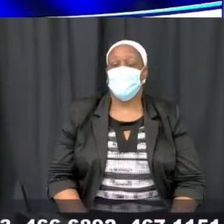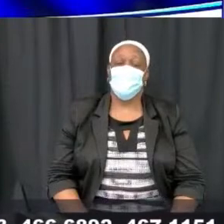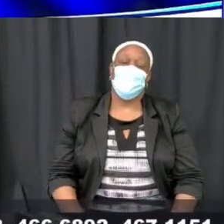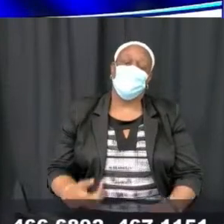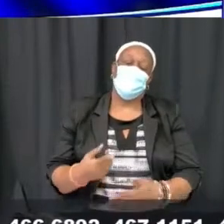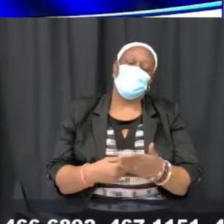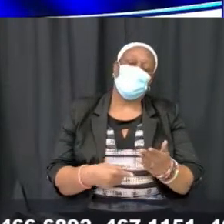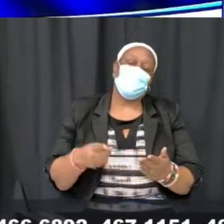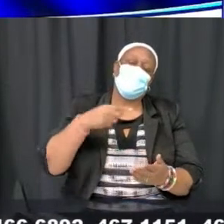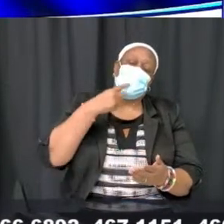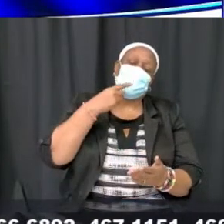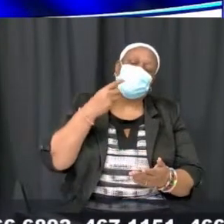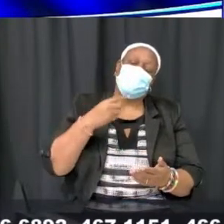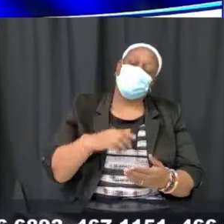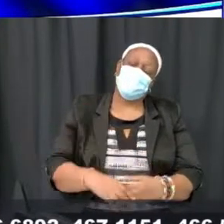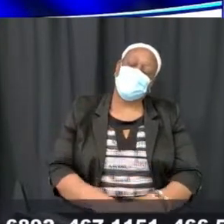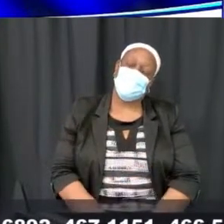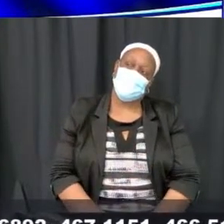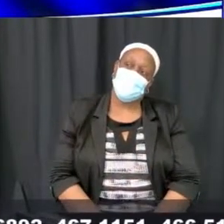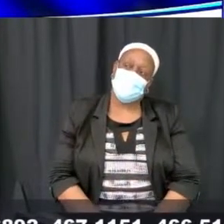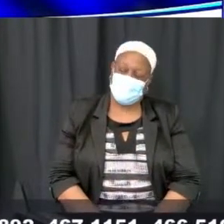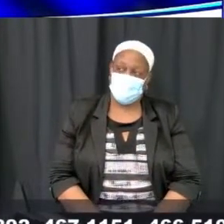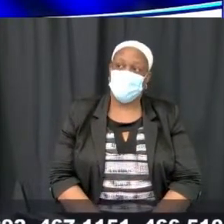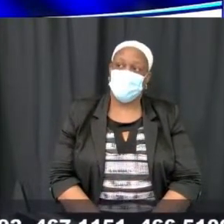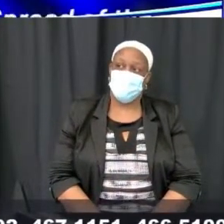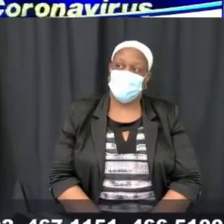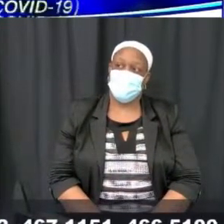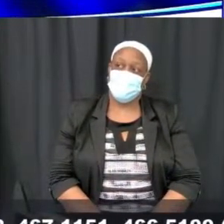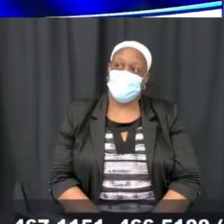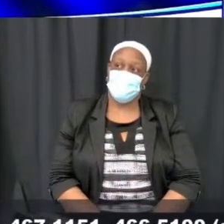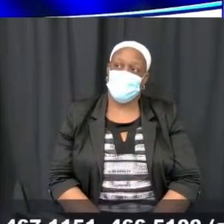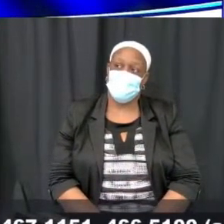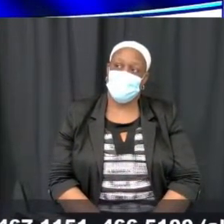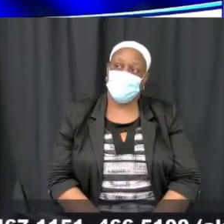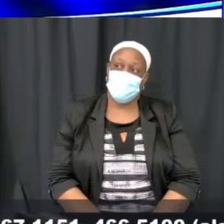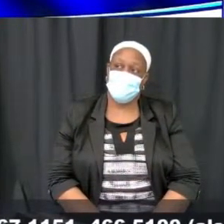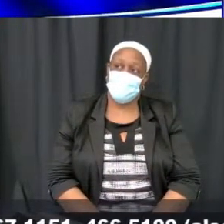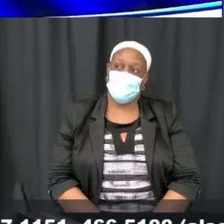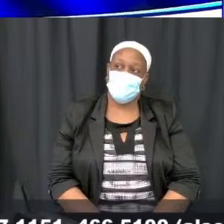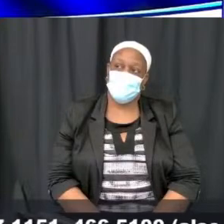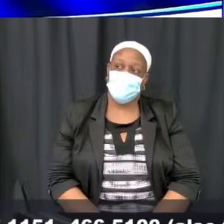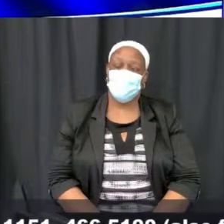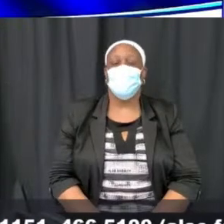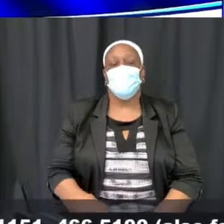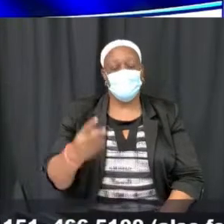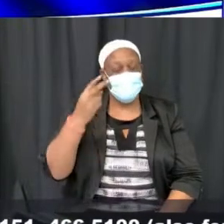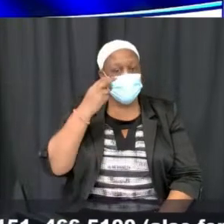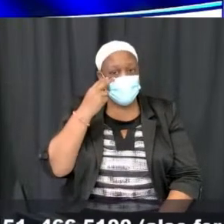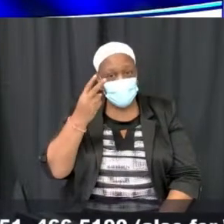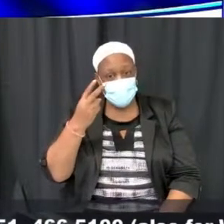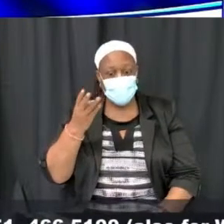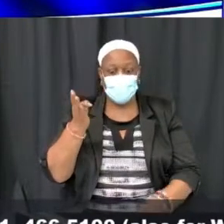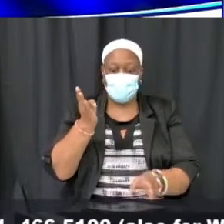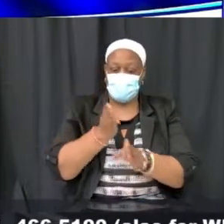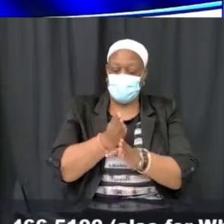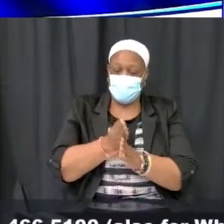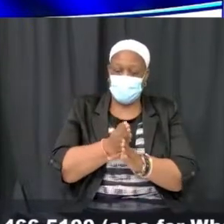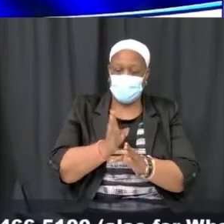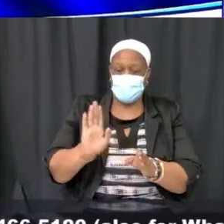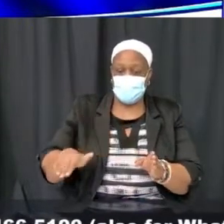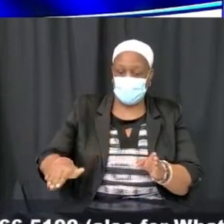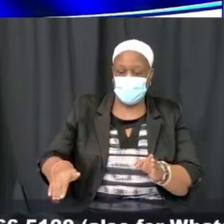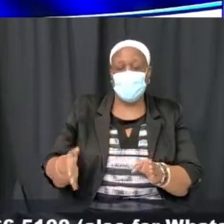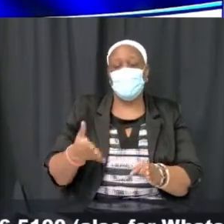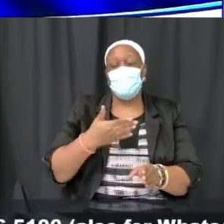membership in consultation with a number of stakeholders. We look at public transport. We look at land and